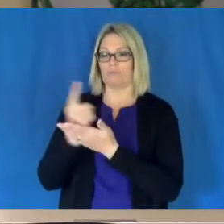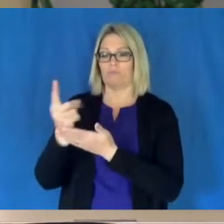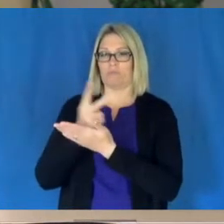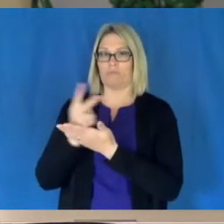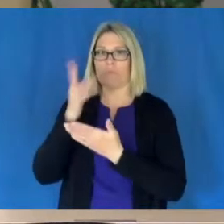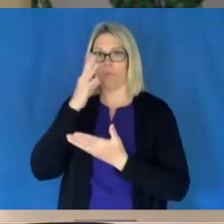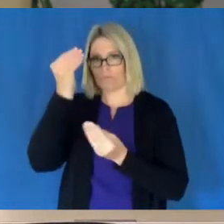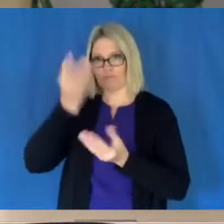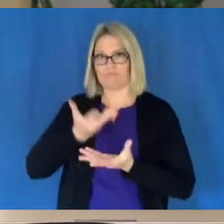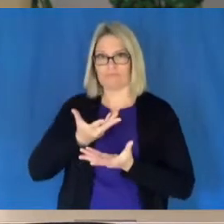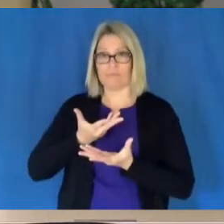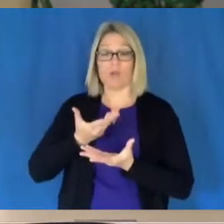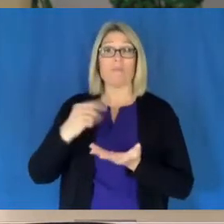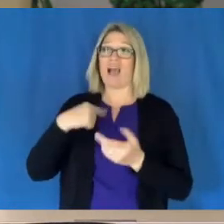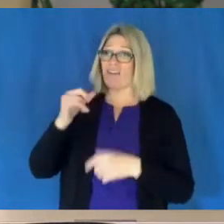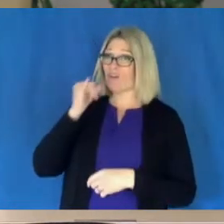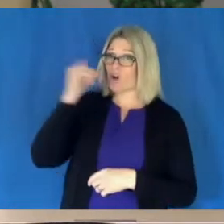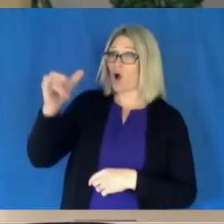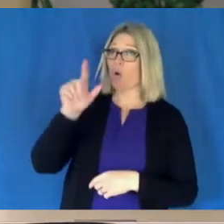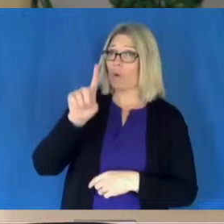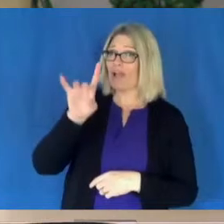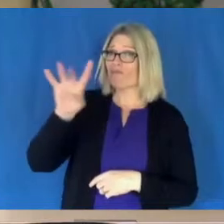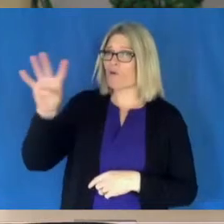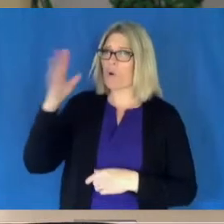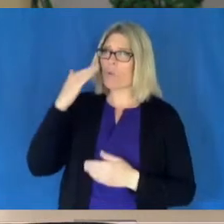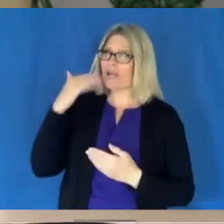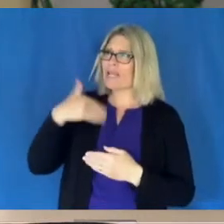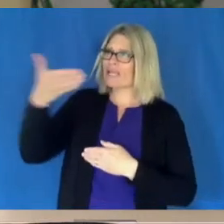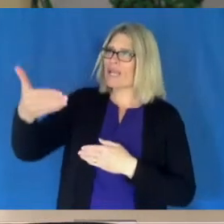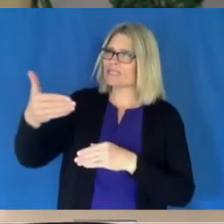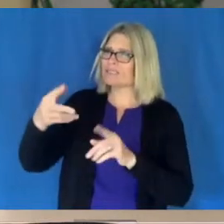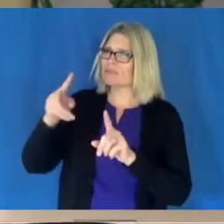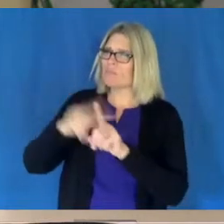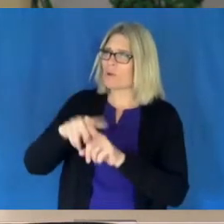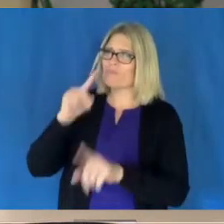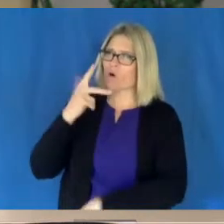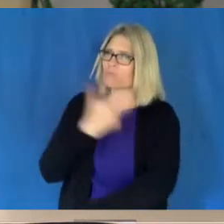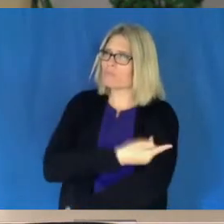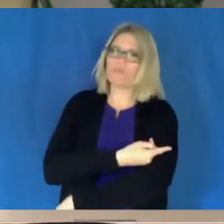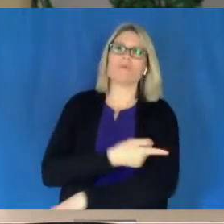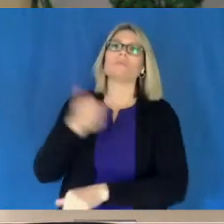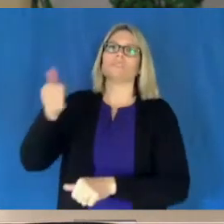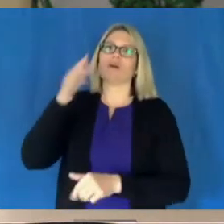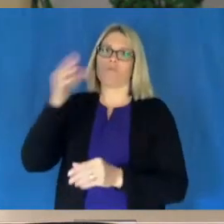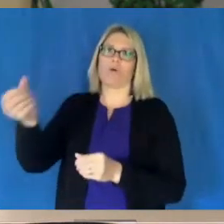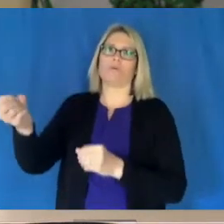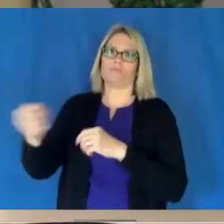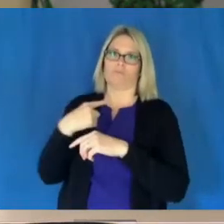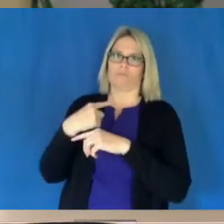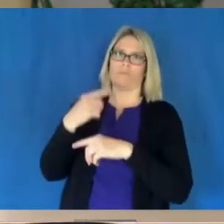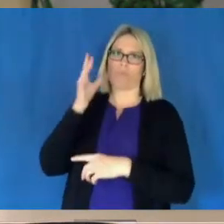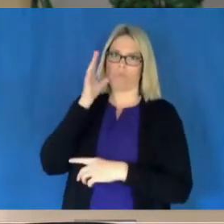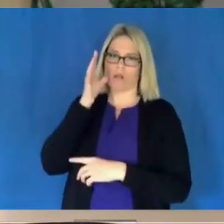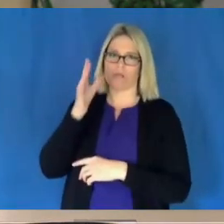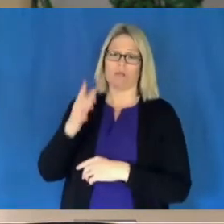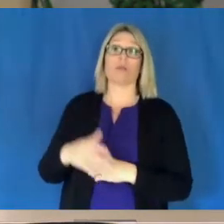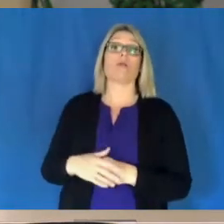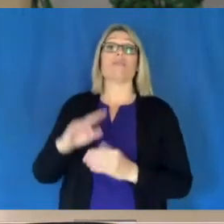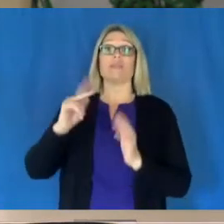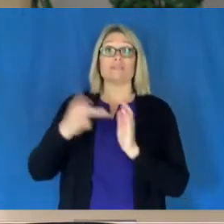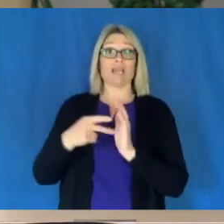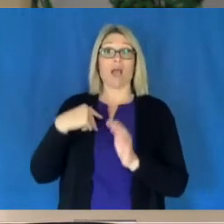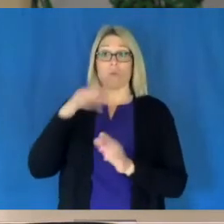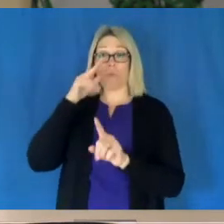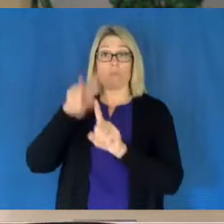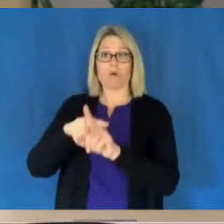You do not need to call the 1-844 booking line to book your second dose appointment, and we ask that you not book your second dose appointment